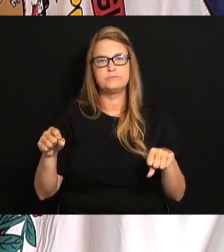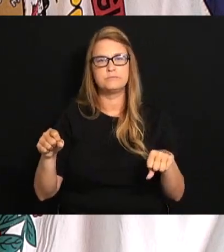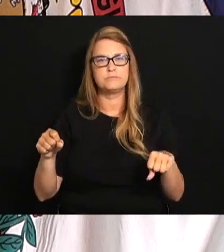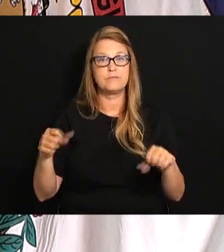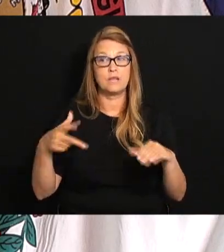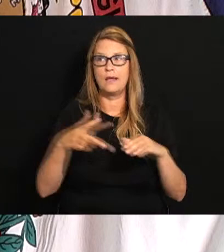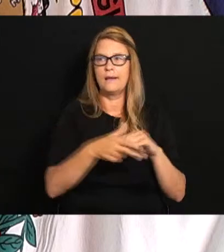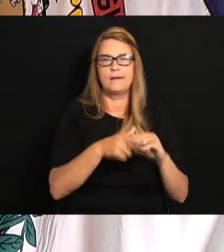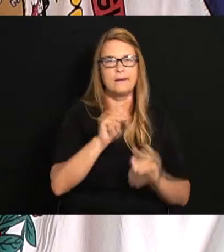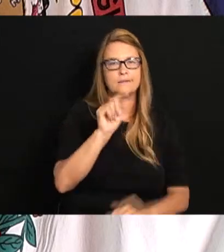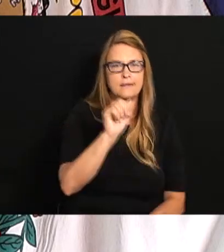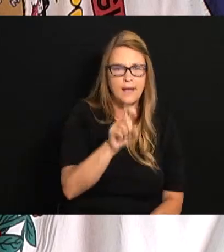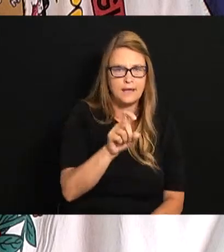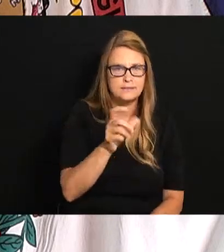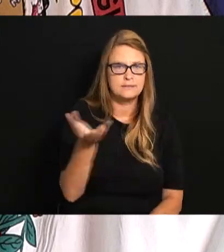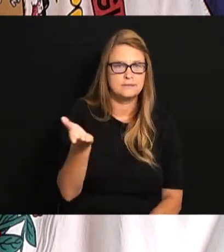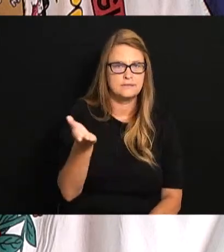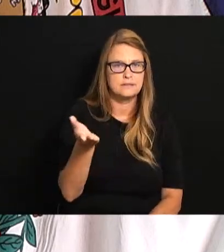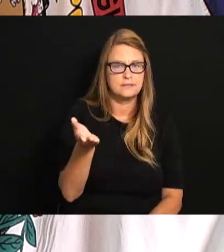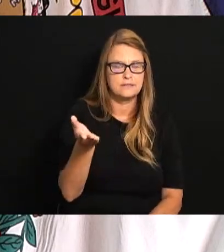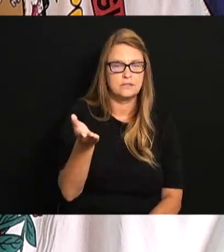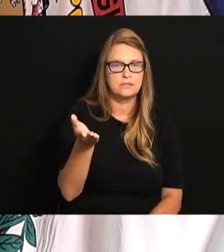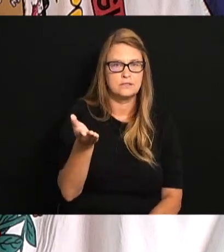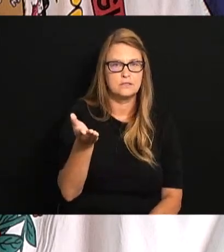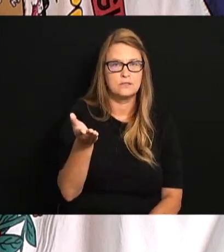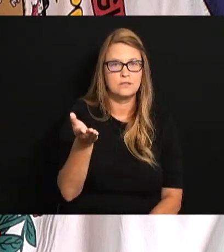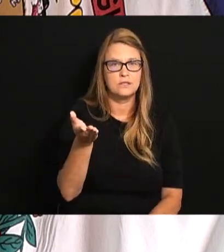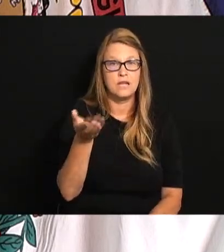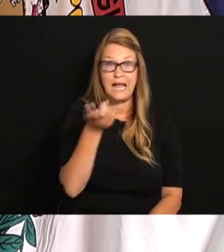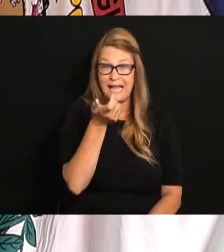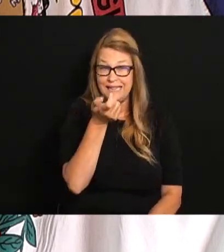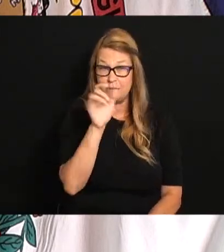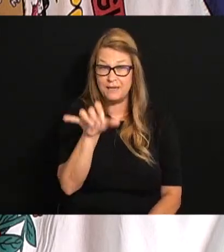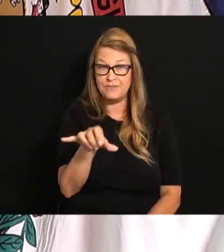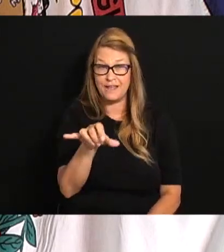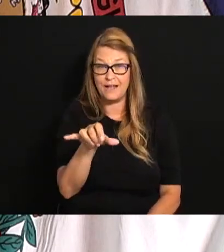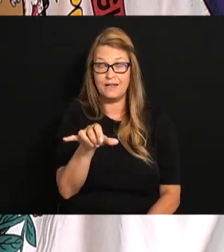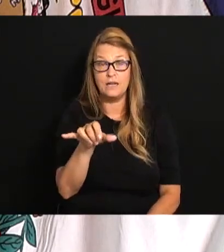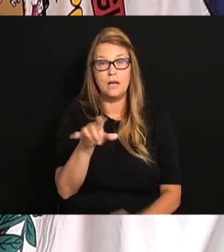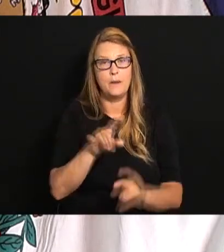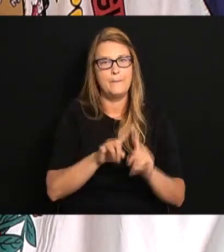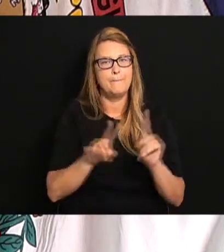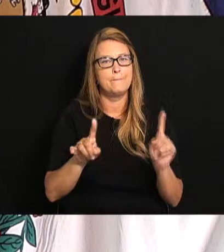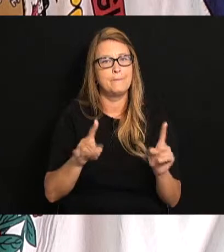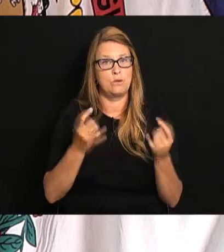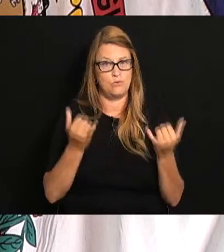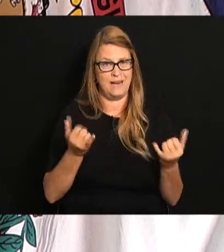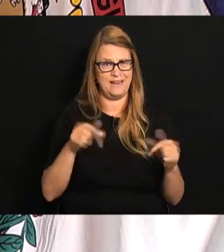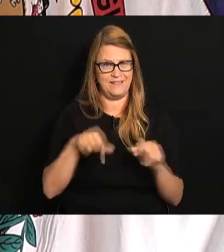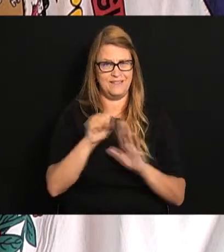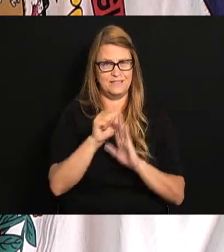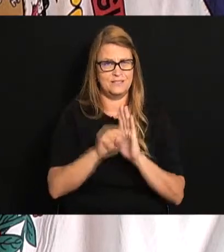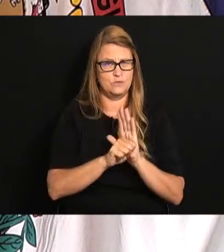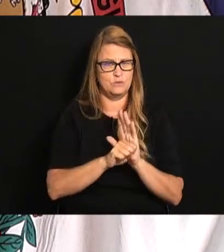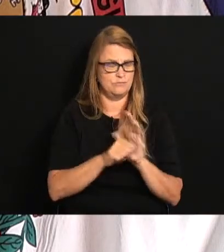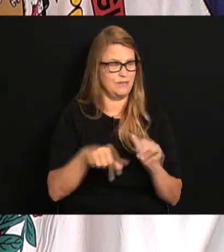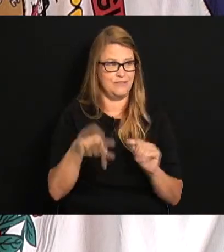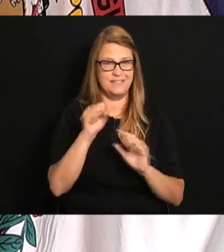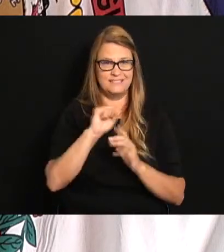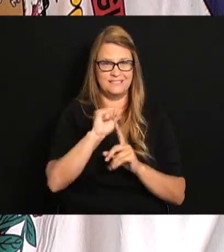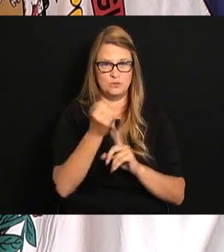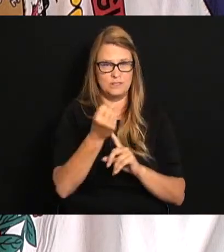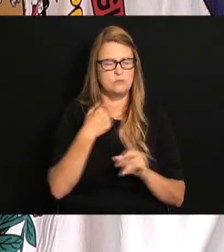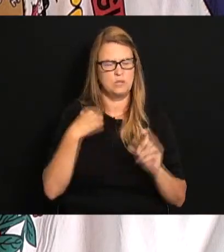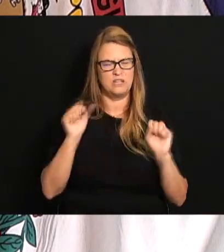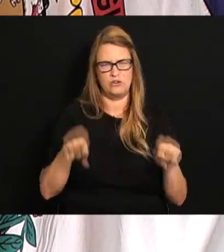cutting taxes, you know, there's a little bit of that, but I think in this situation we could have done it. I mean, that's all there is